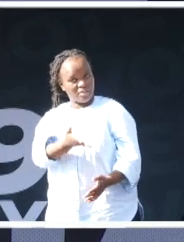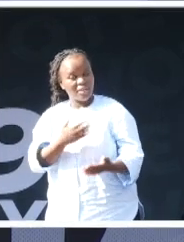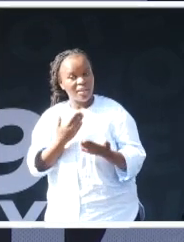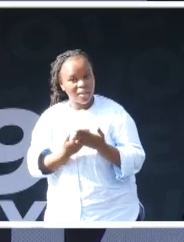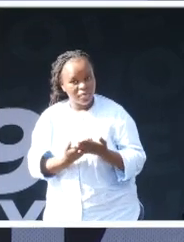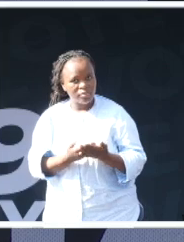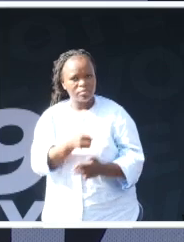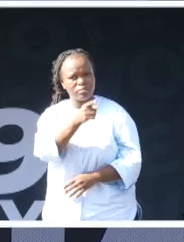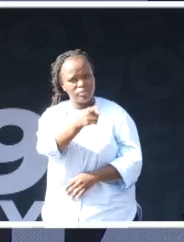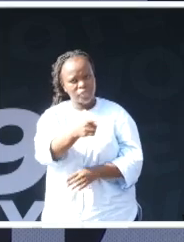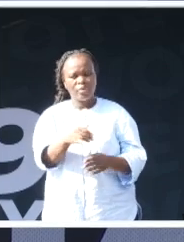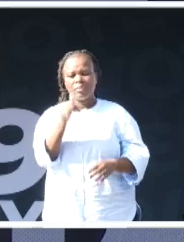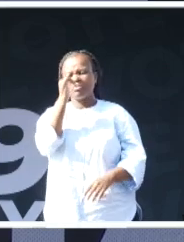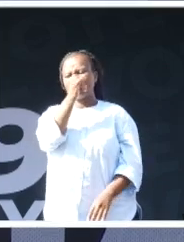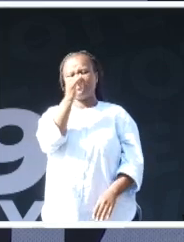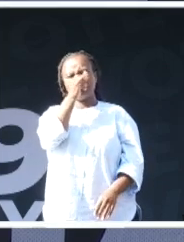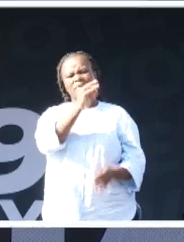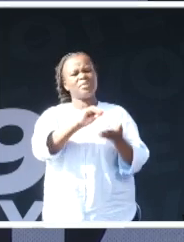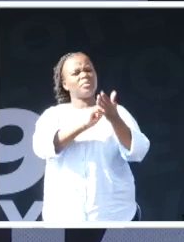Amasela.